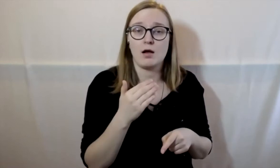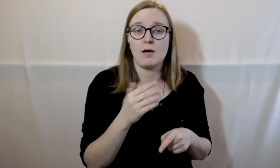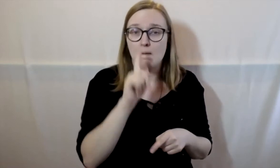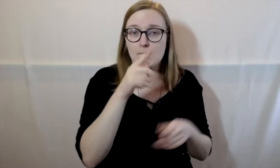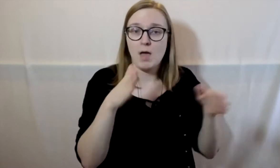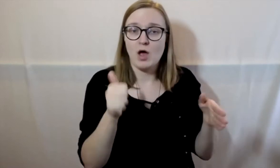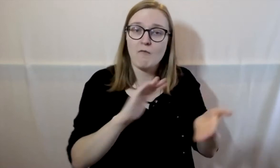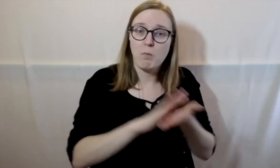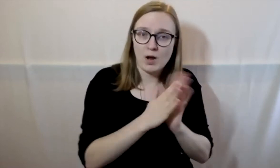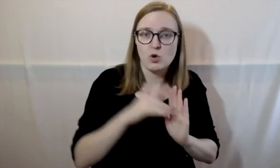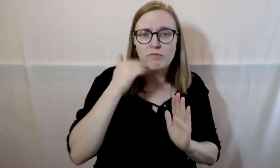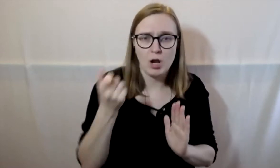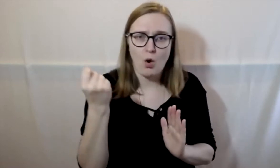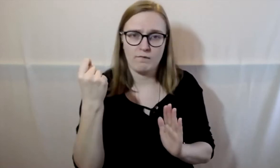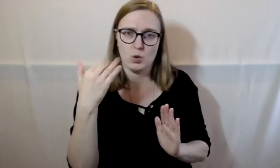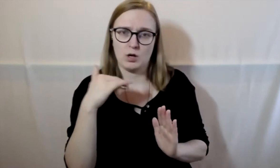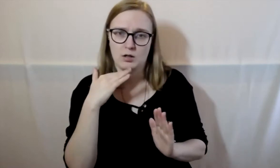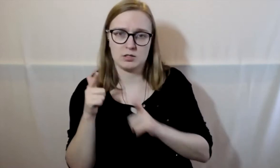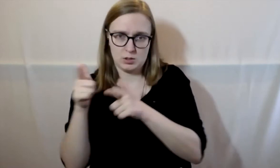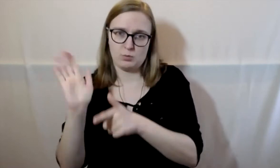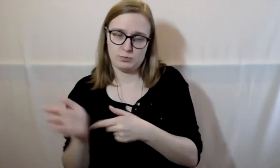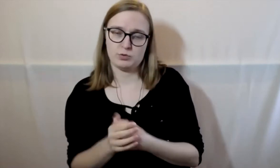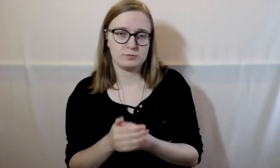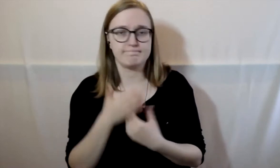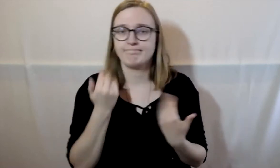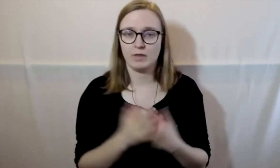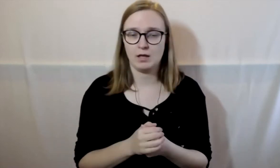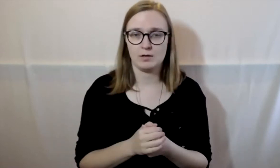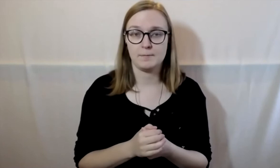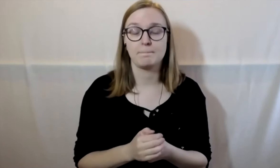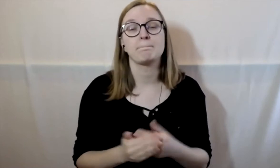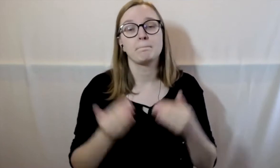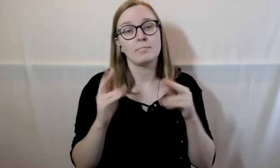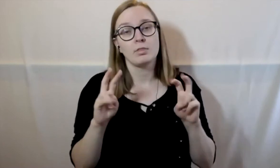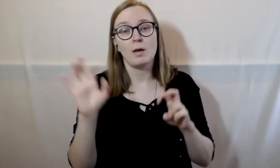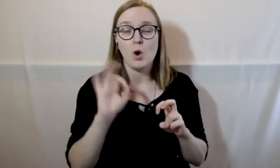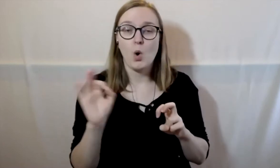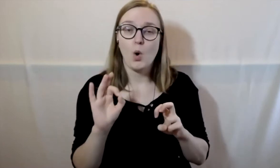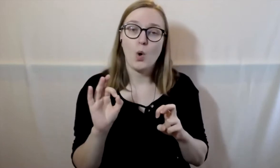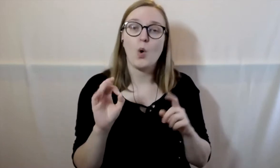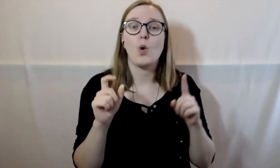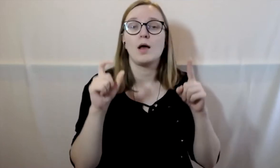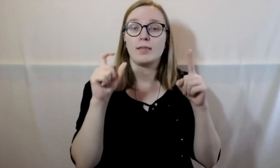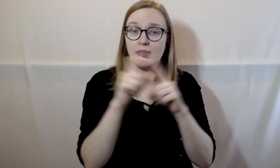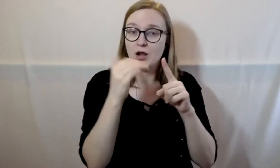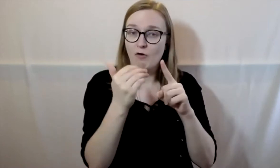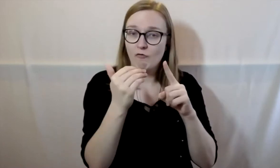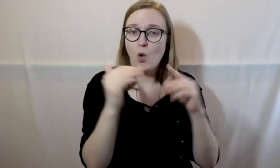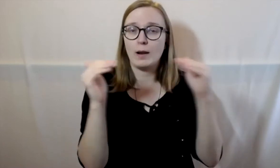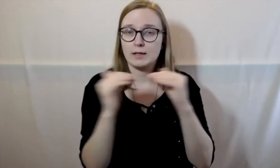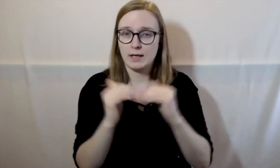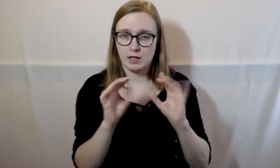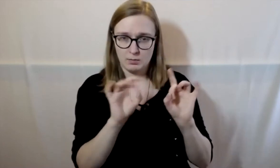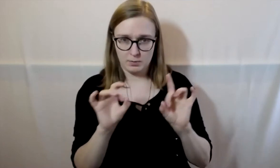we discussed possible levels of different subjects, and we all agreed